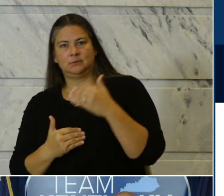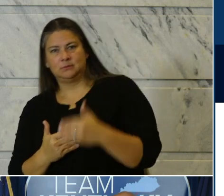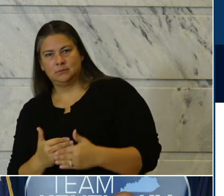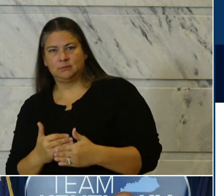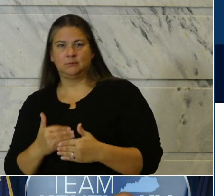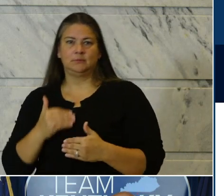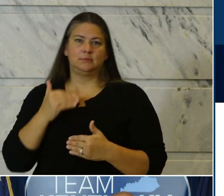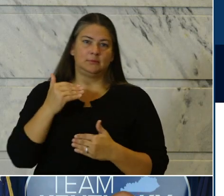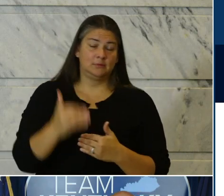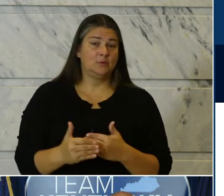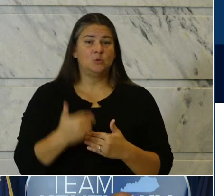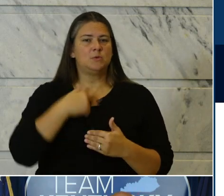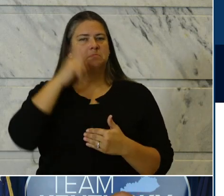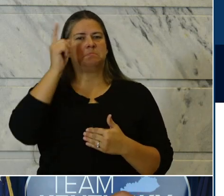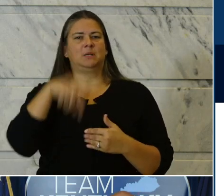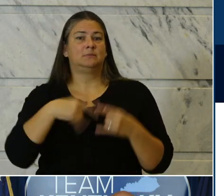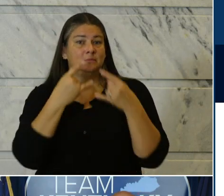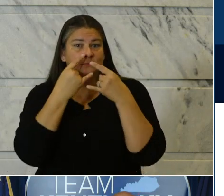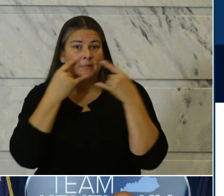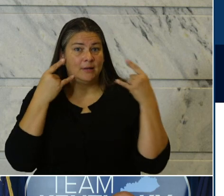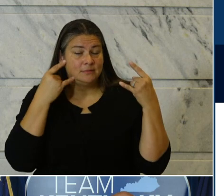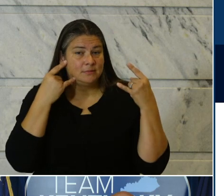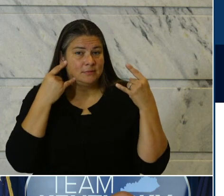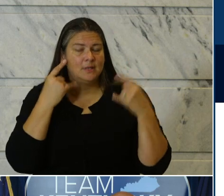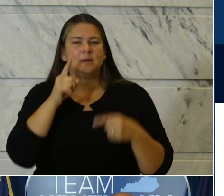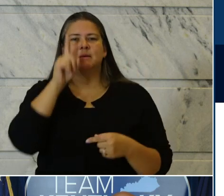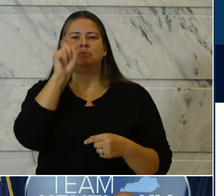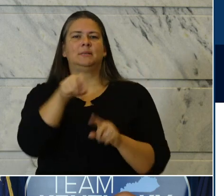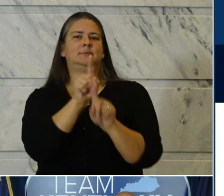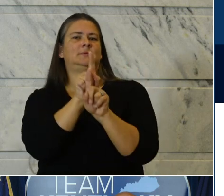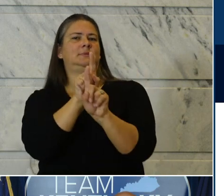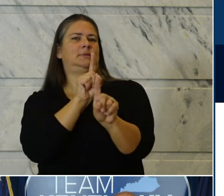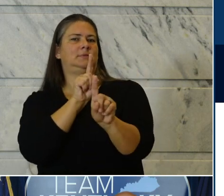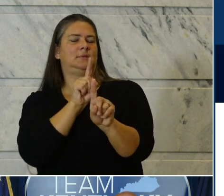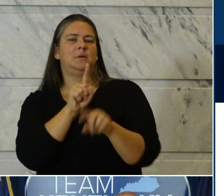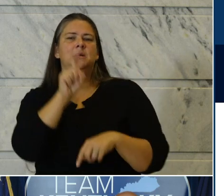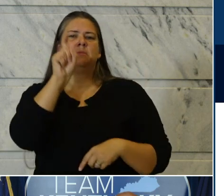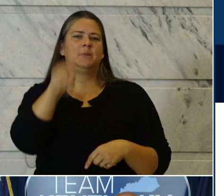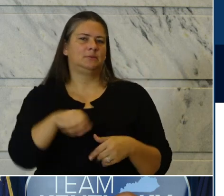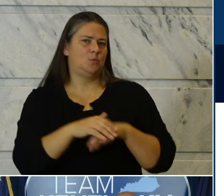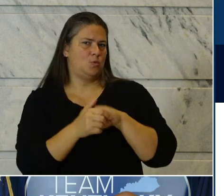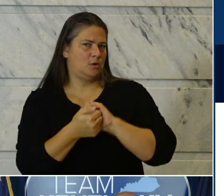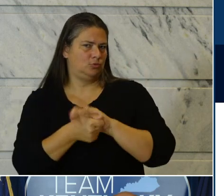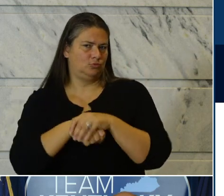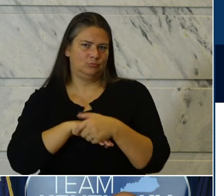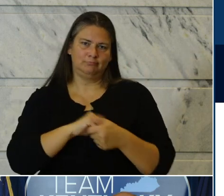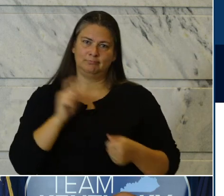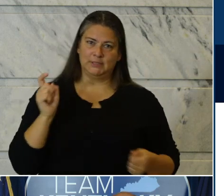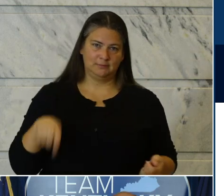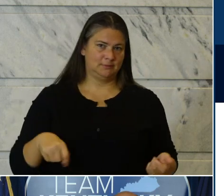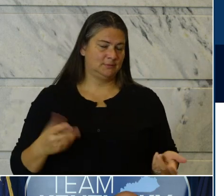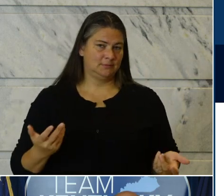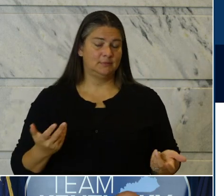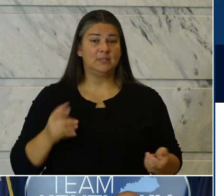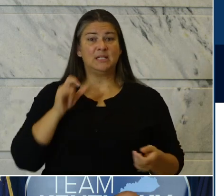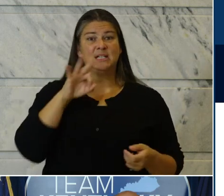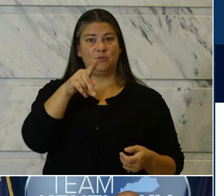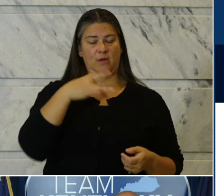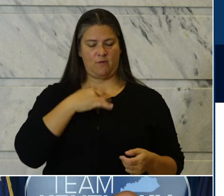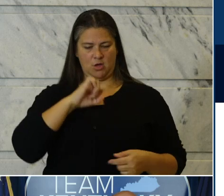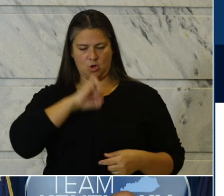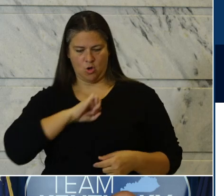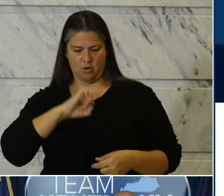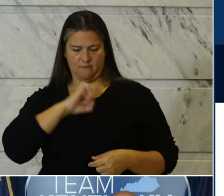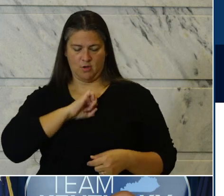more than 6 feet. You have to wash your hands. You've got to do three other things. If you have a cough, a cold, a